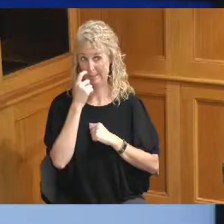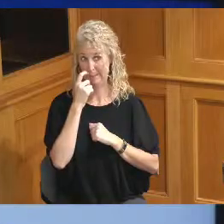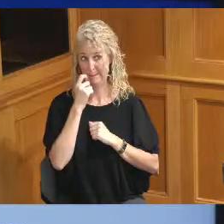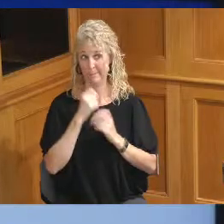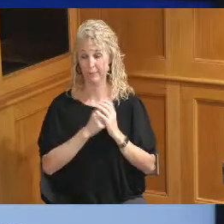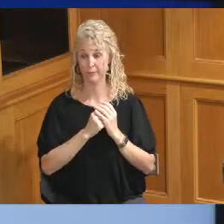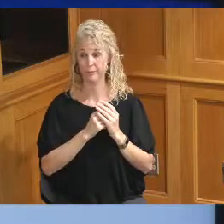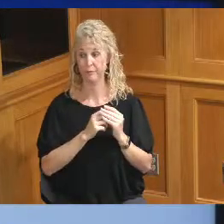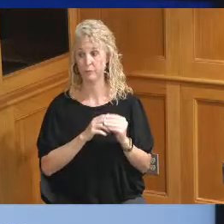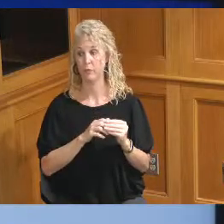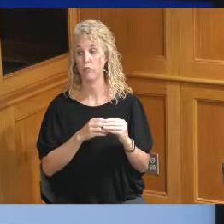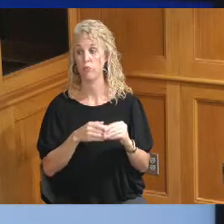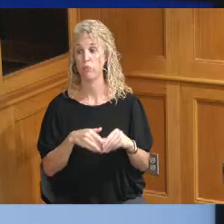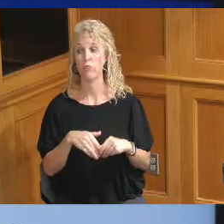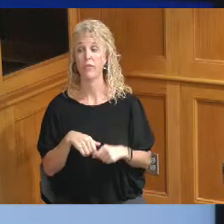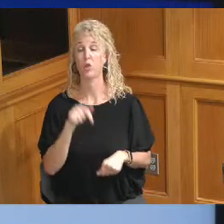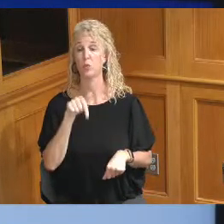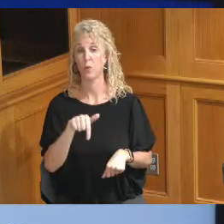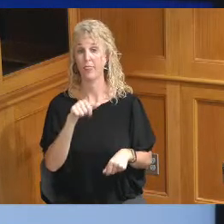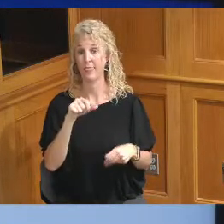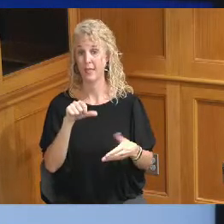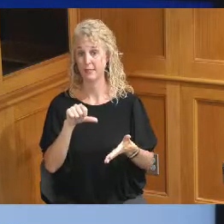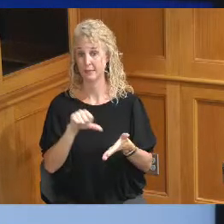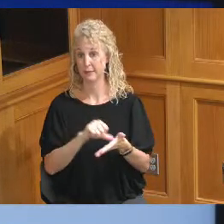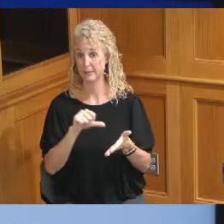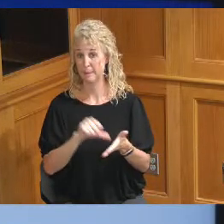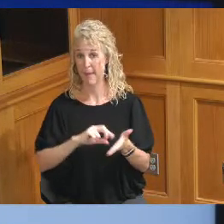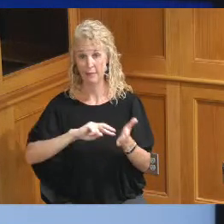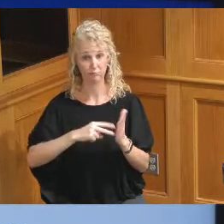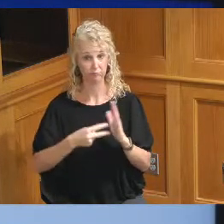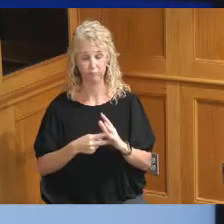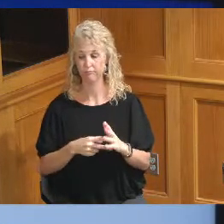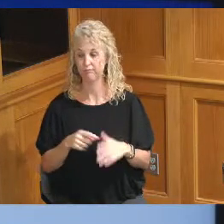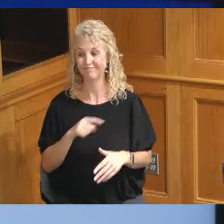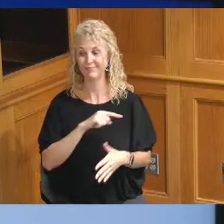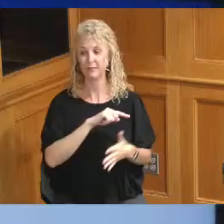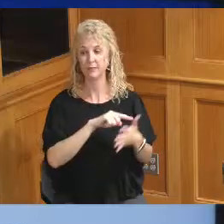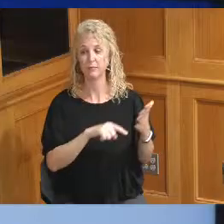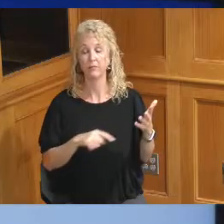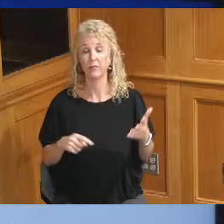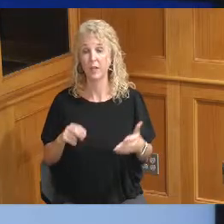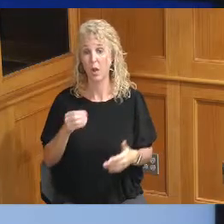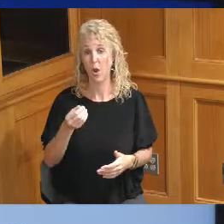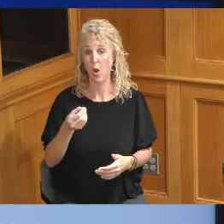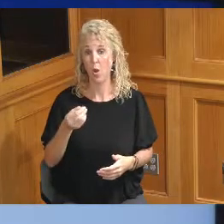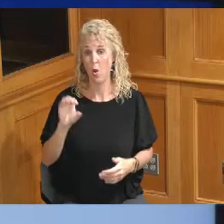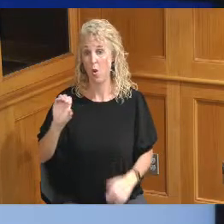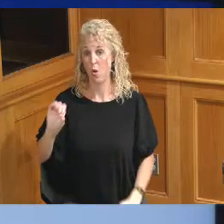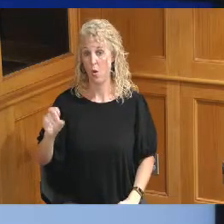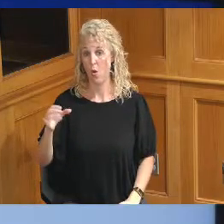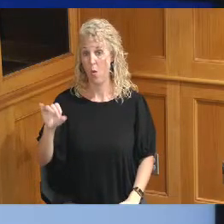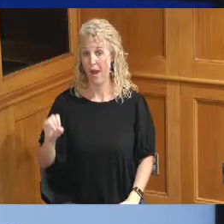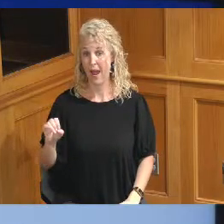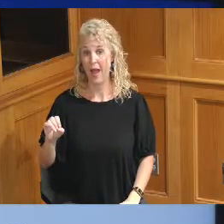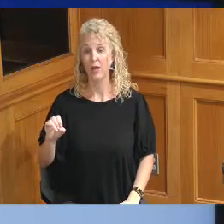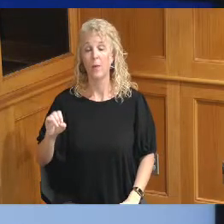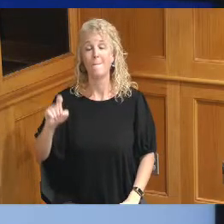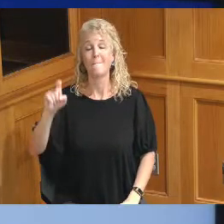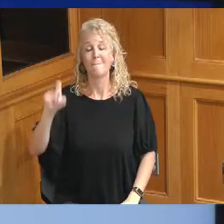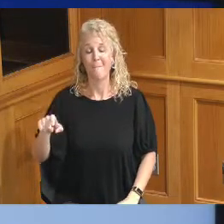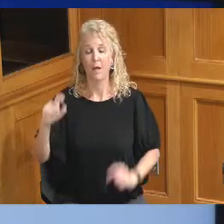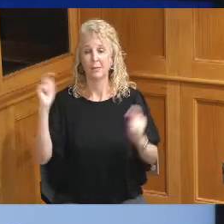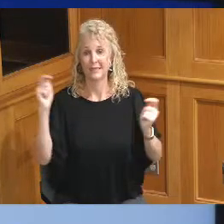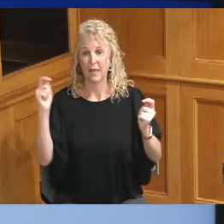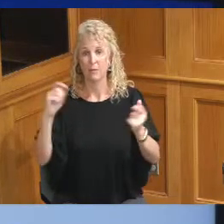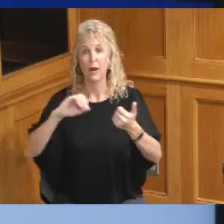What you have up here are the themes that have already been decided upon for how Ohio is going to celebrate America 250 in